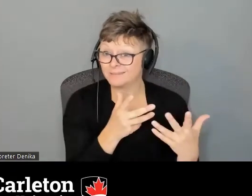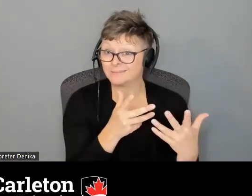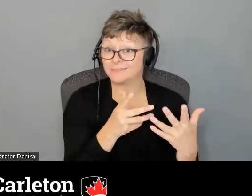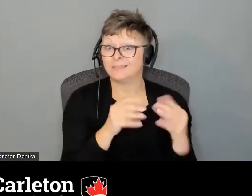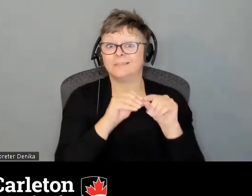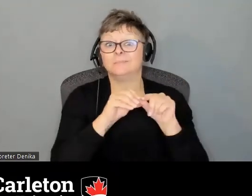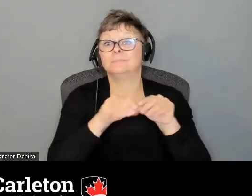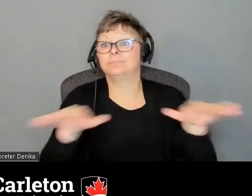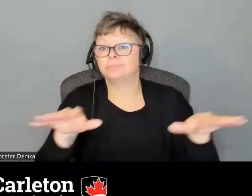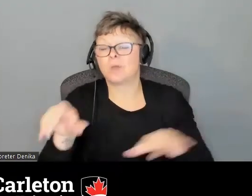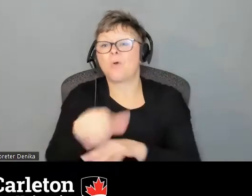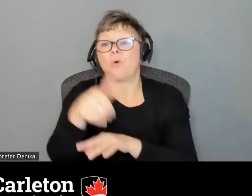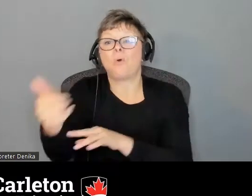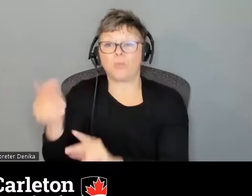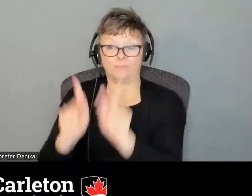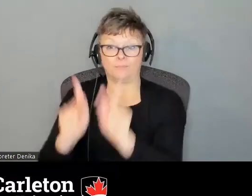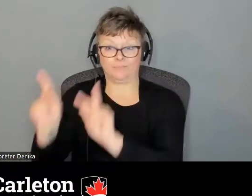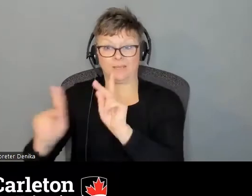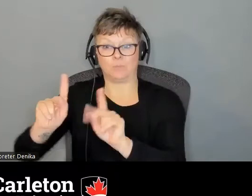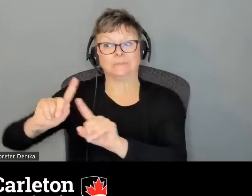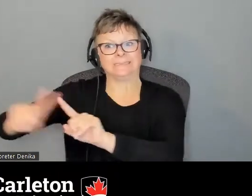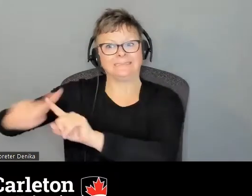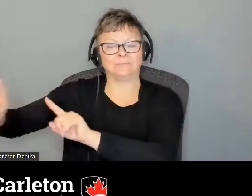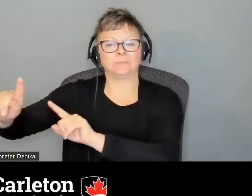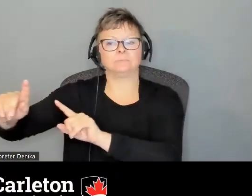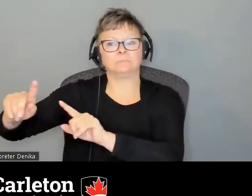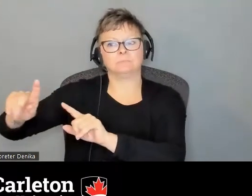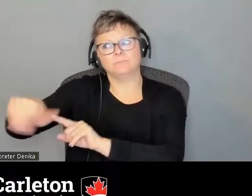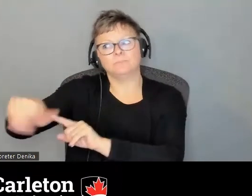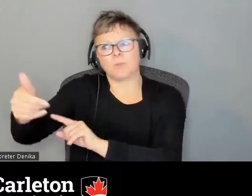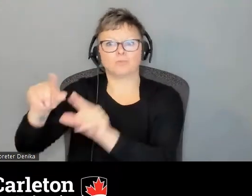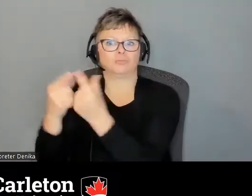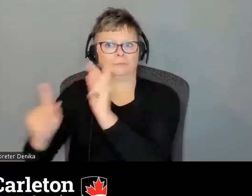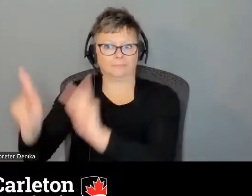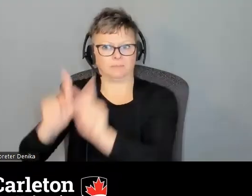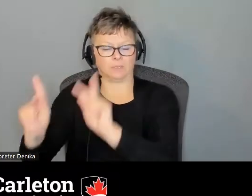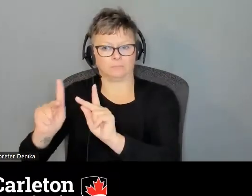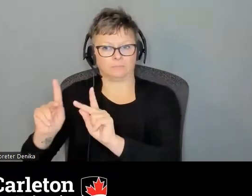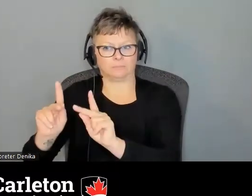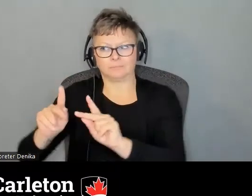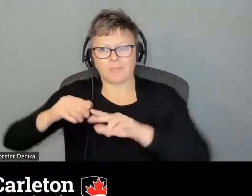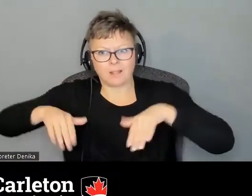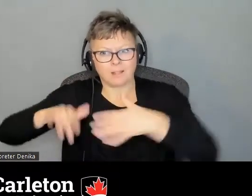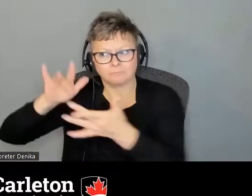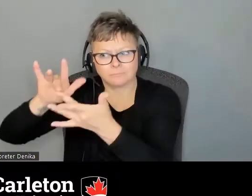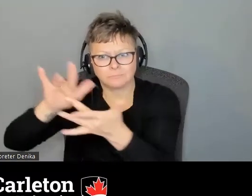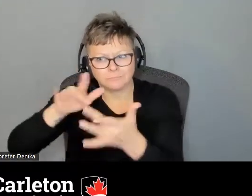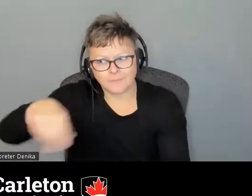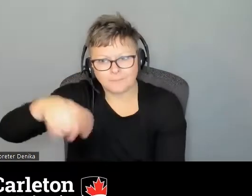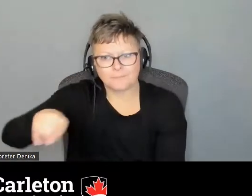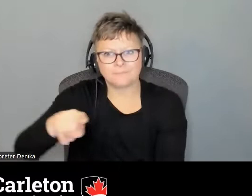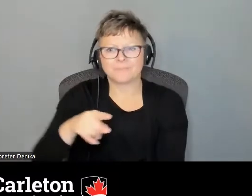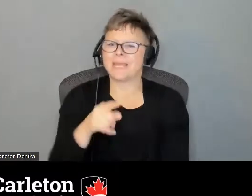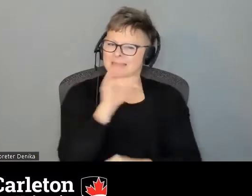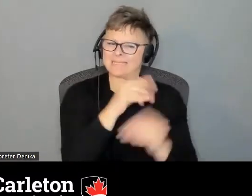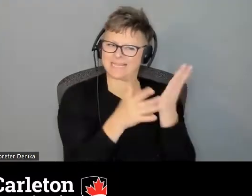demographics. Just a question of maybe how this technology, as you talked about the AI, and I love